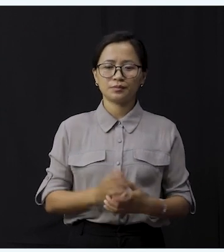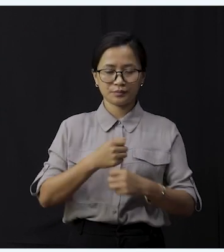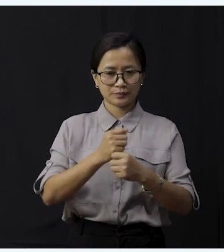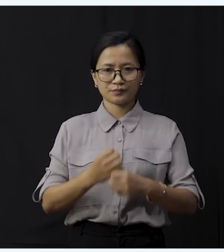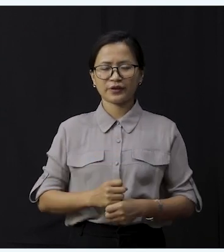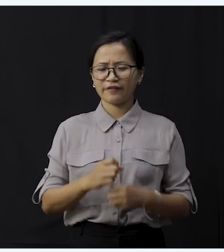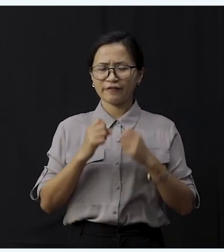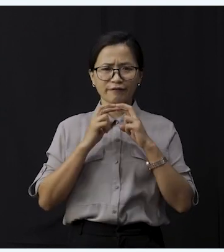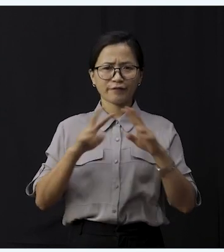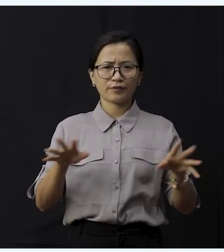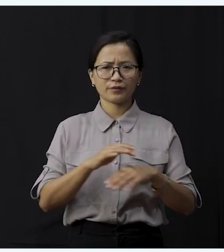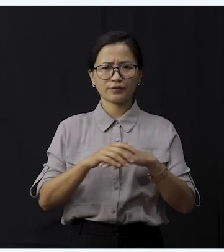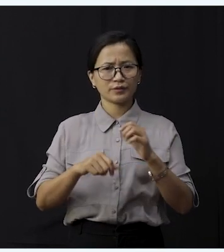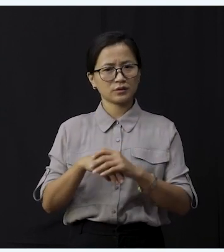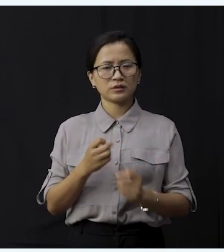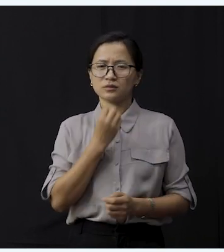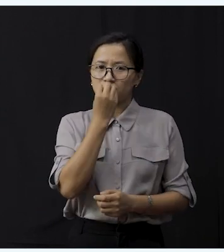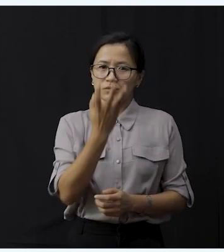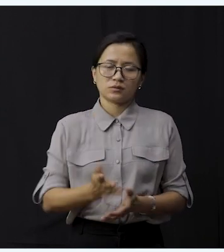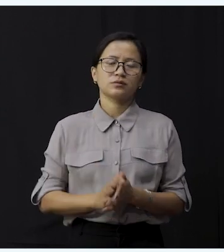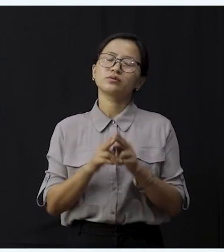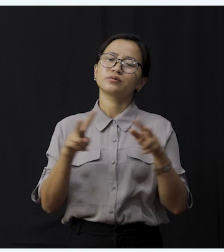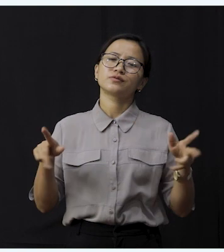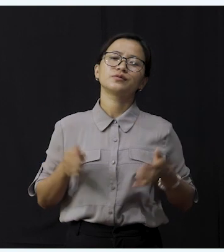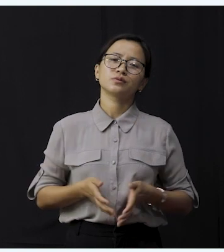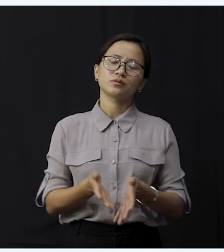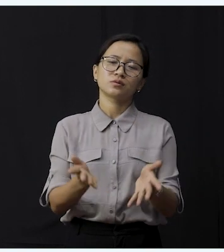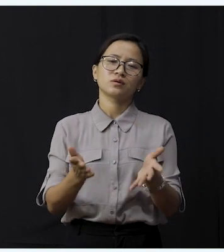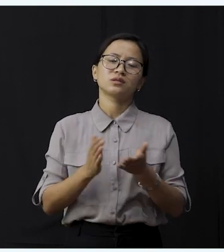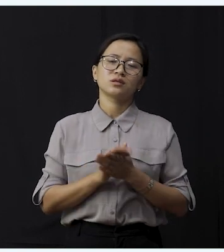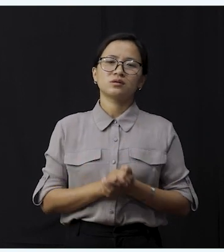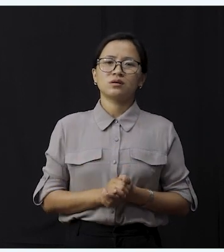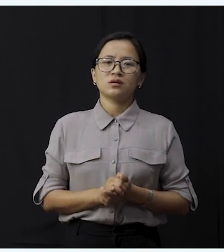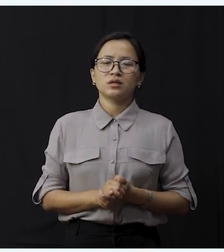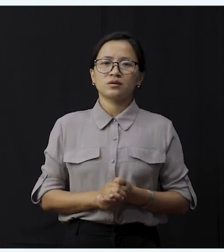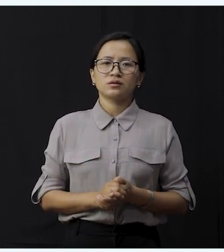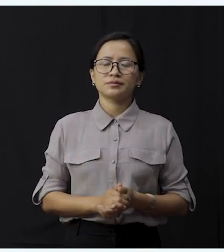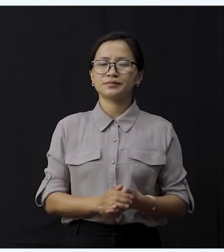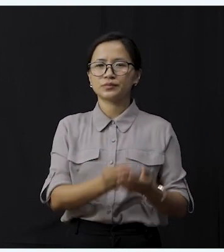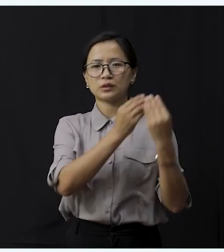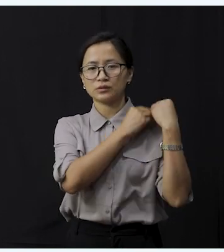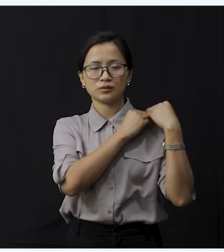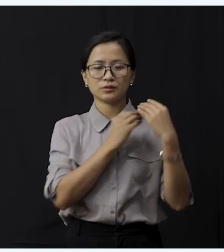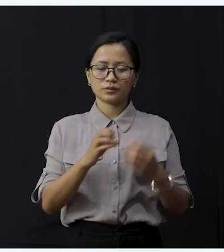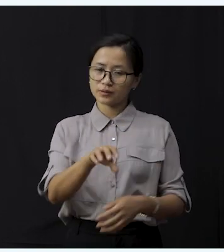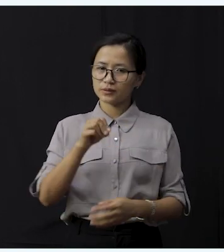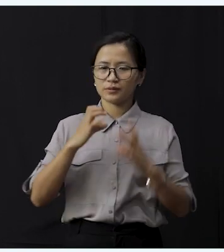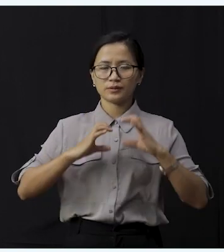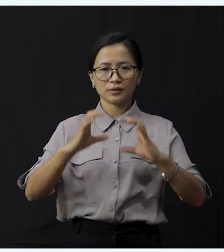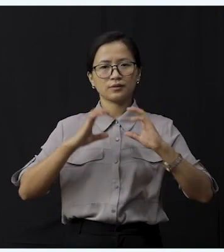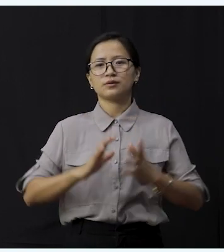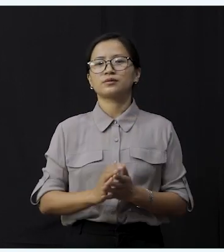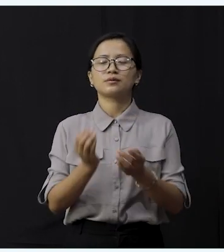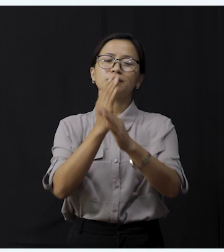makes our life very comfortable, it makes our life very easy in different ways. So it is the duty of everyone to take care